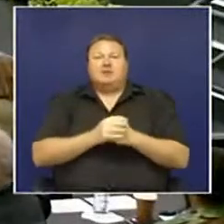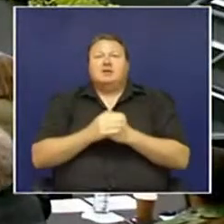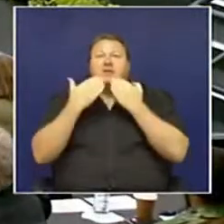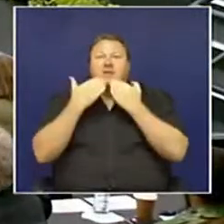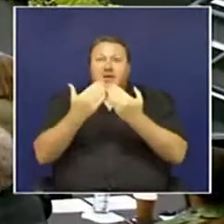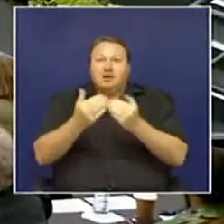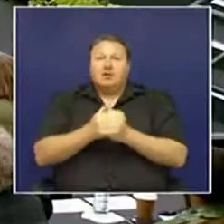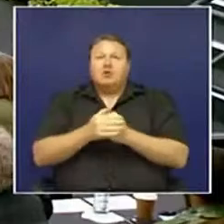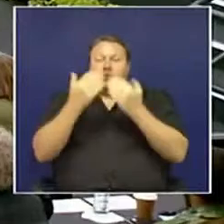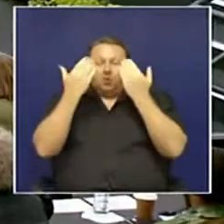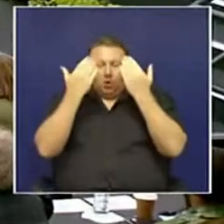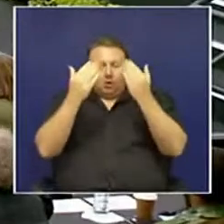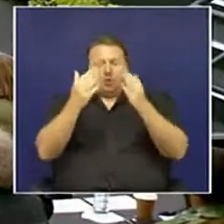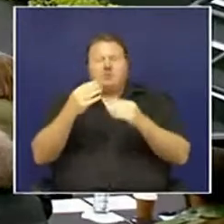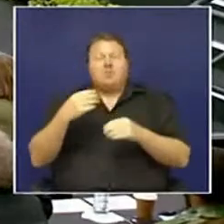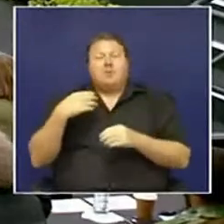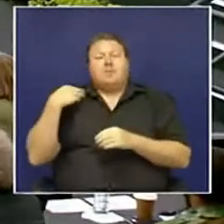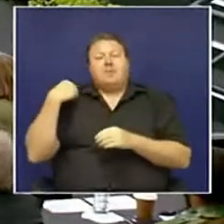Finance.